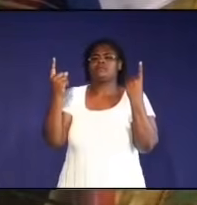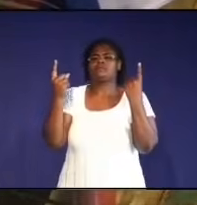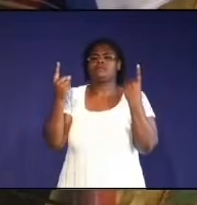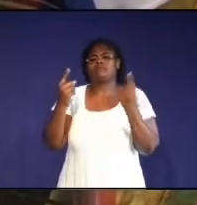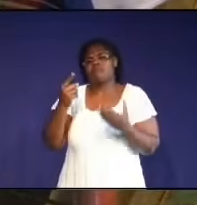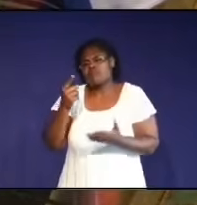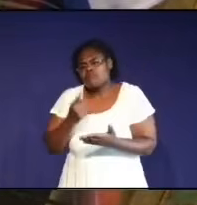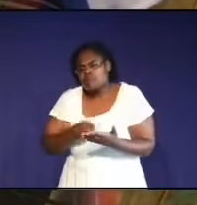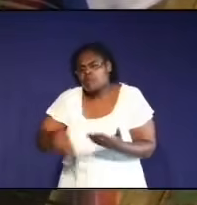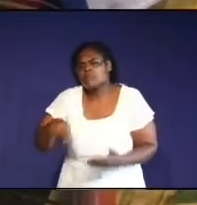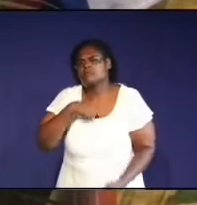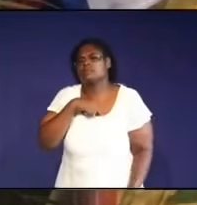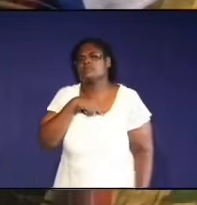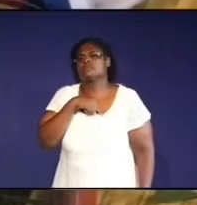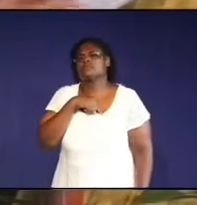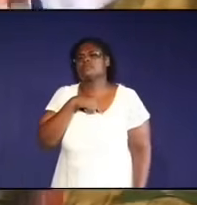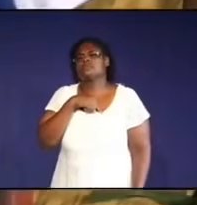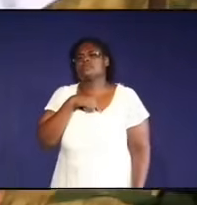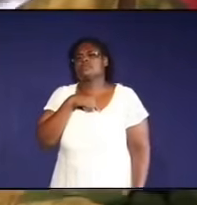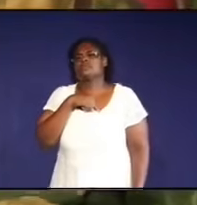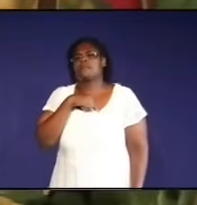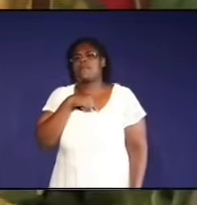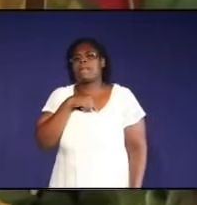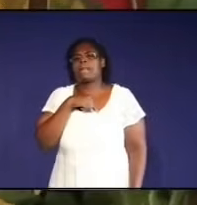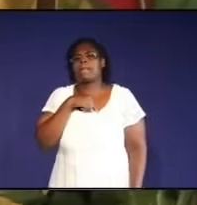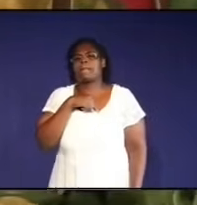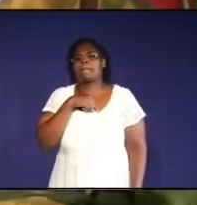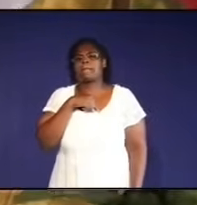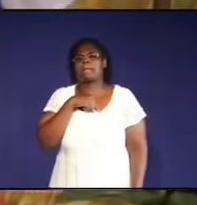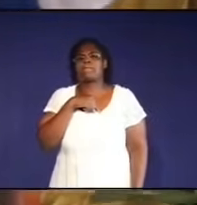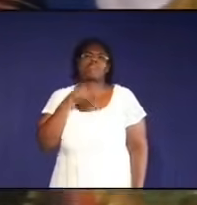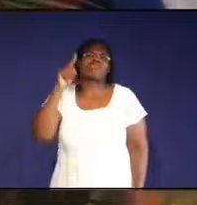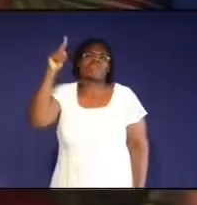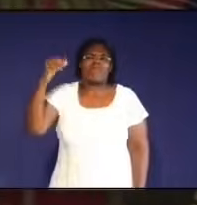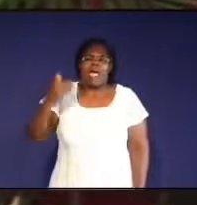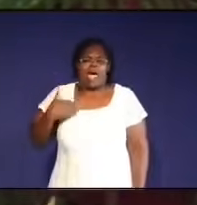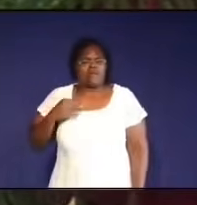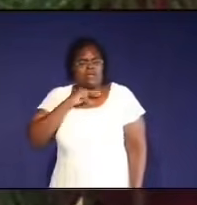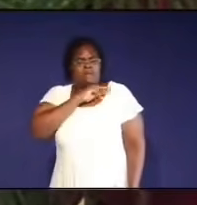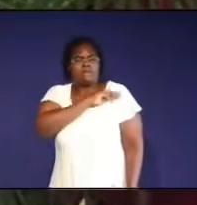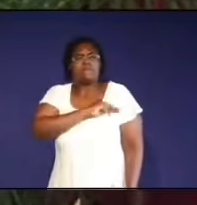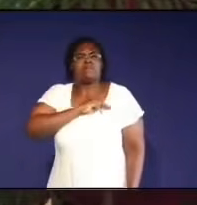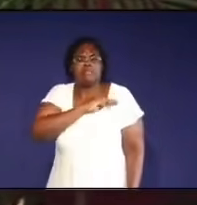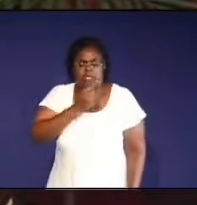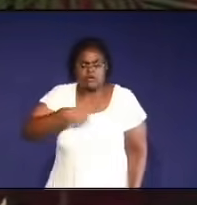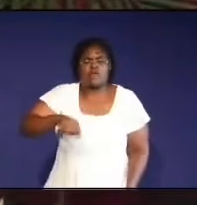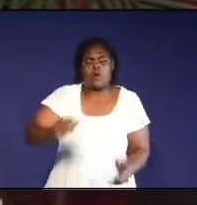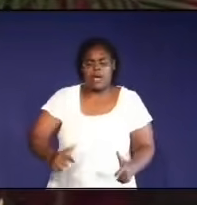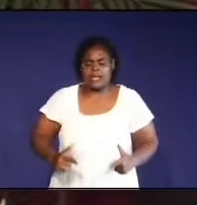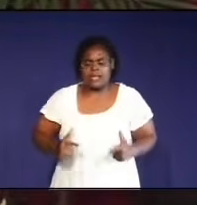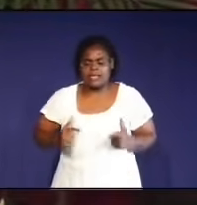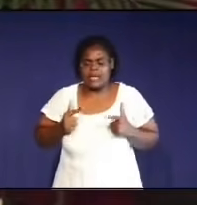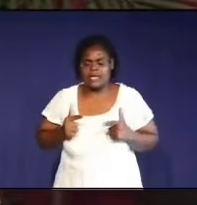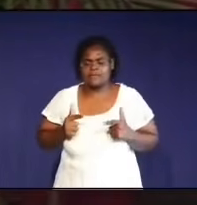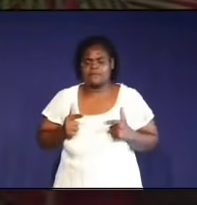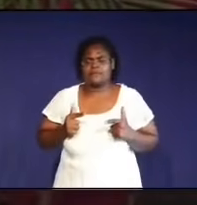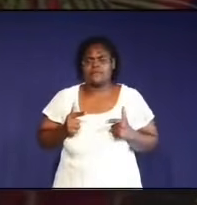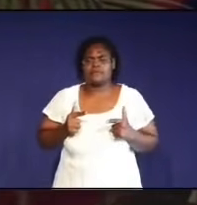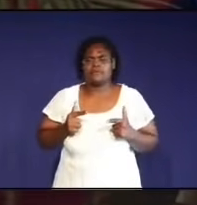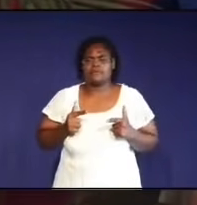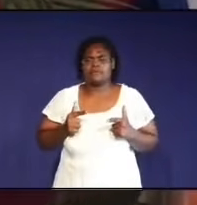us, oh hallelujah, he has a mission for your life. And that's why